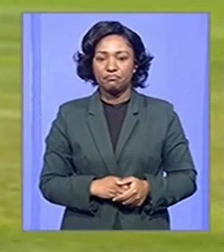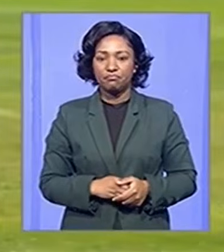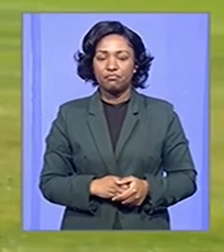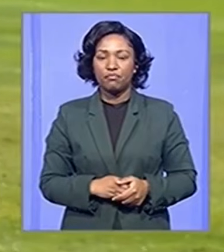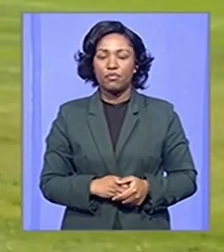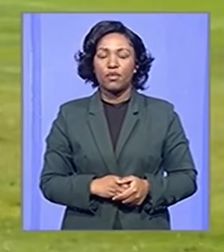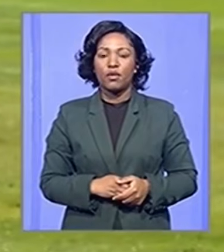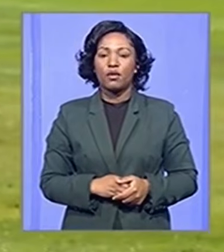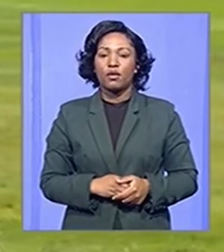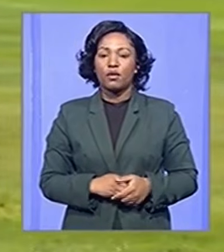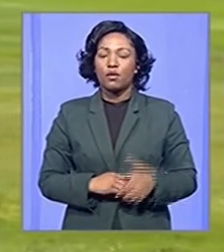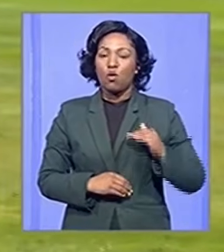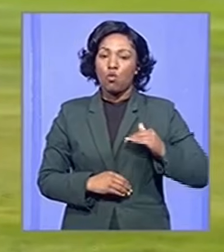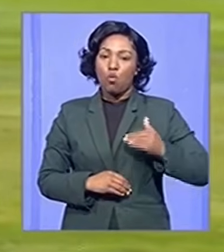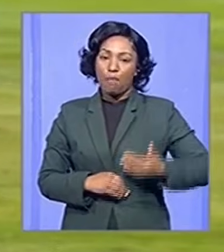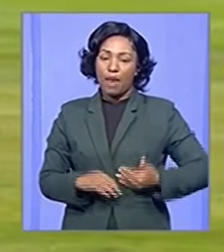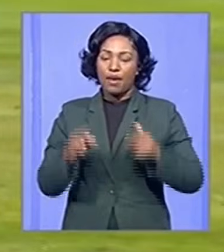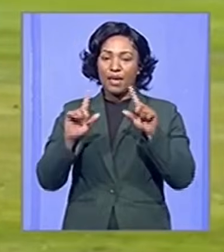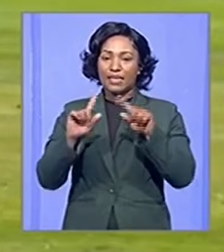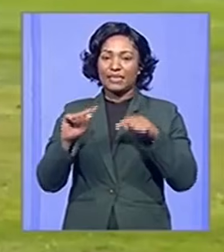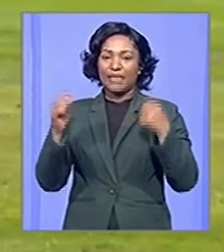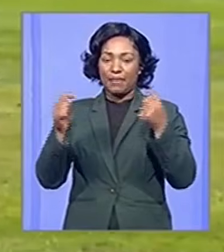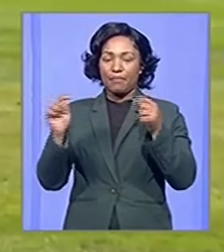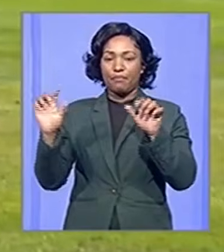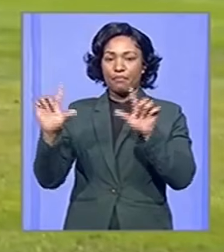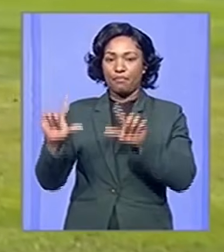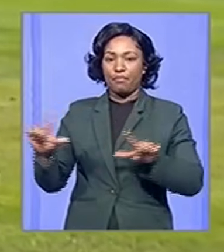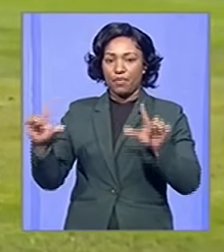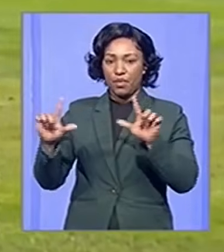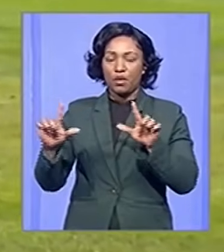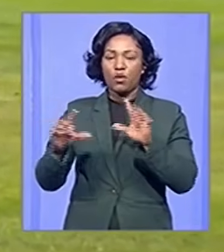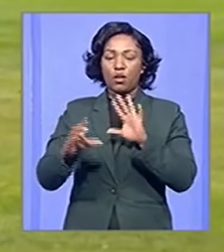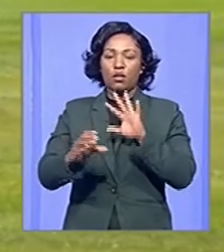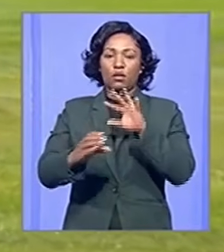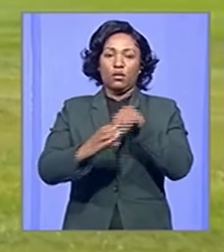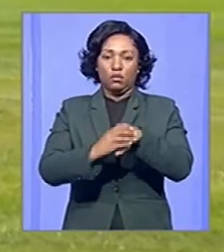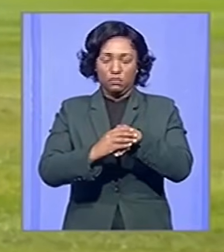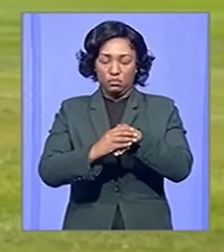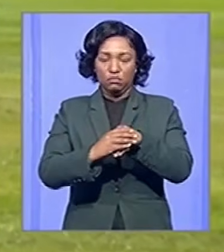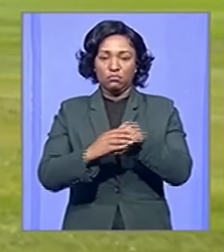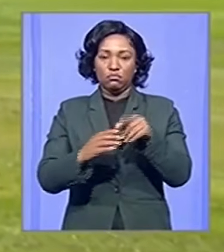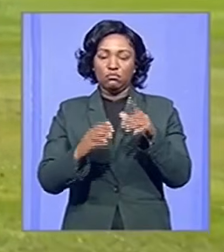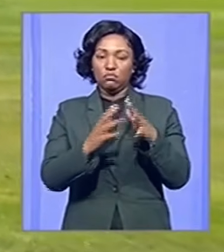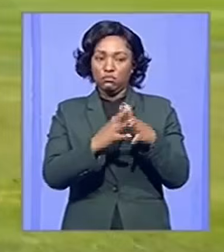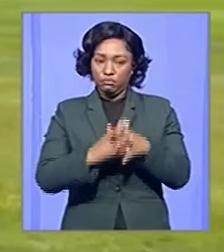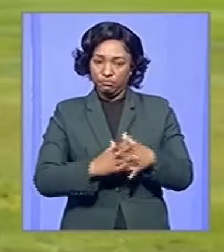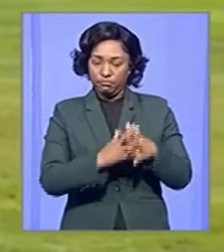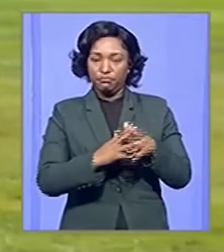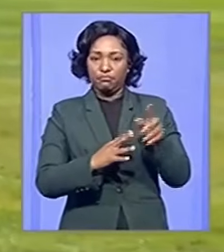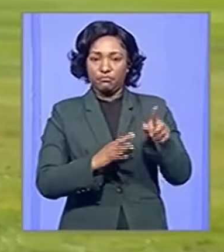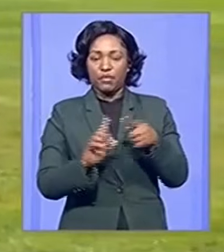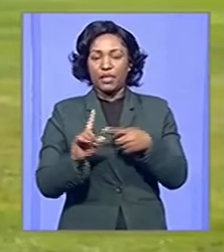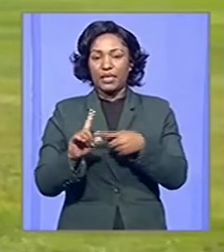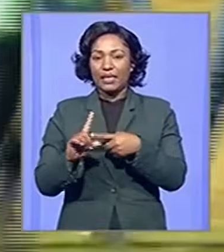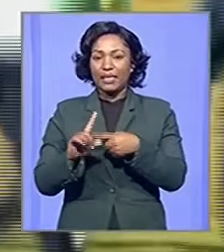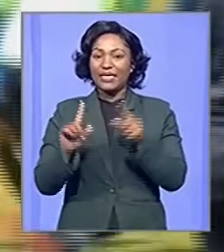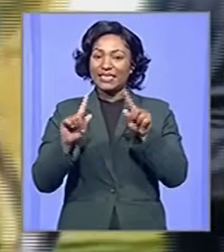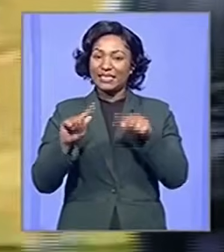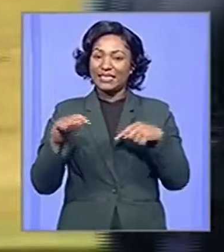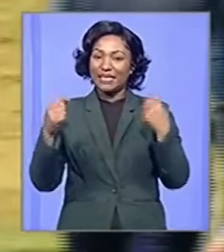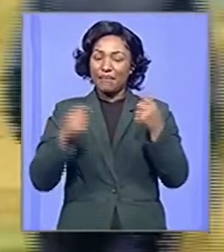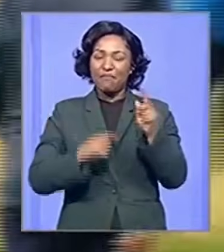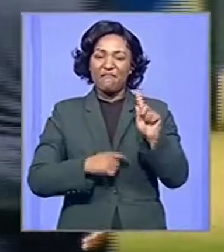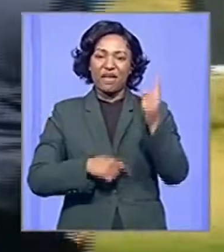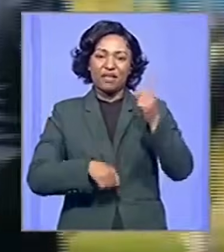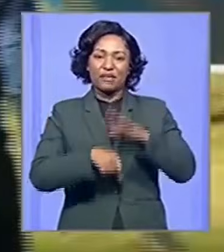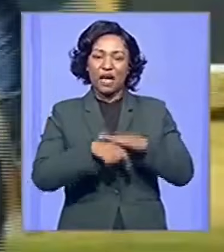Sehlopha sa basadi sa Mamelodi Sundowns se tlile ho ba le kabelo dipapading tsa mohope wa lefatshe se tla ba America. Sehlopha sena ke sa pele kontinenteng ya